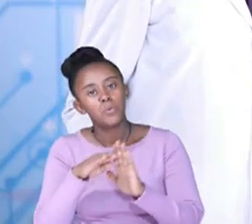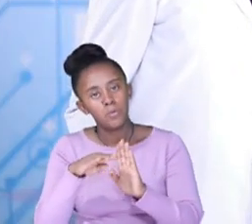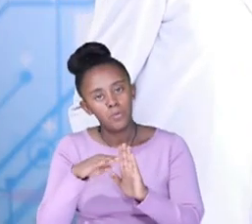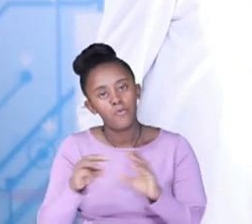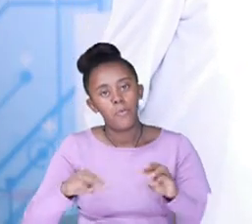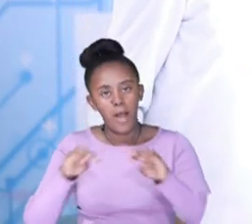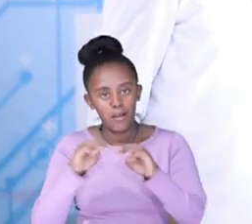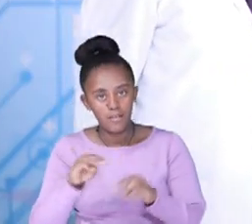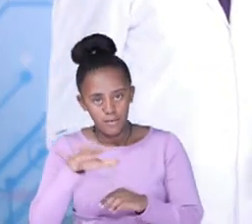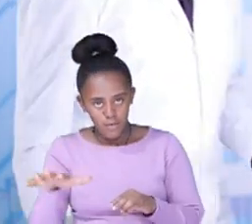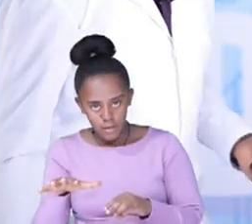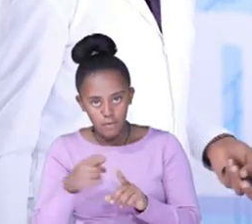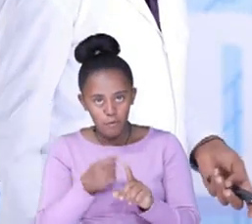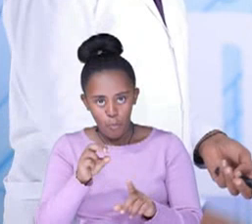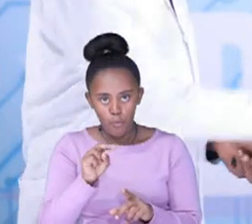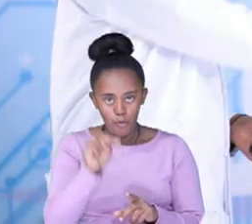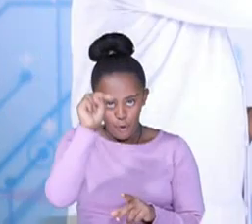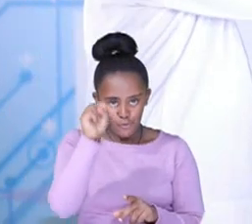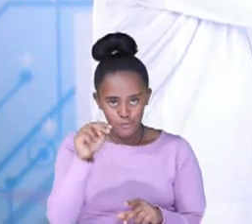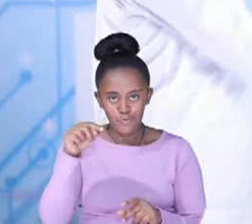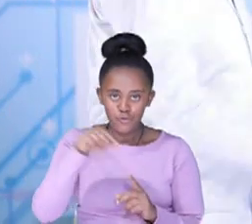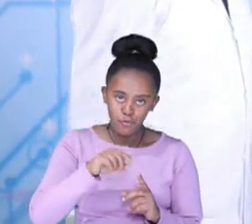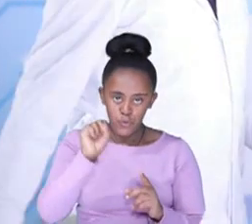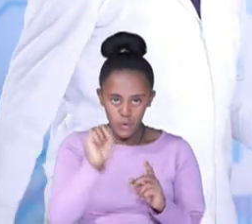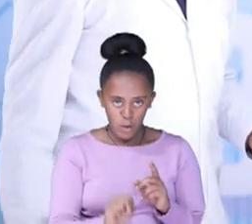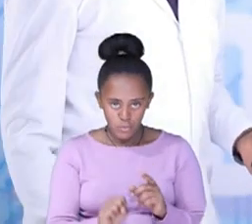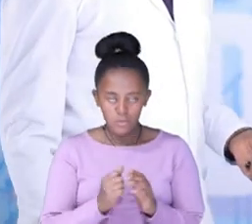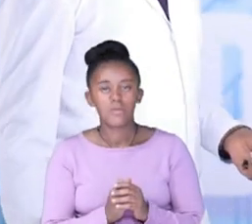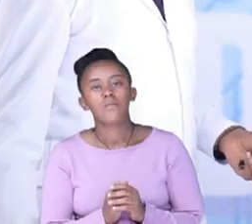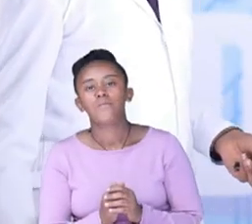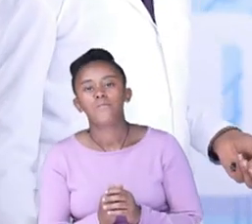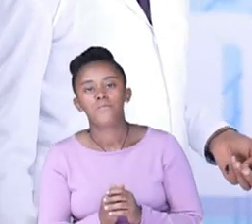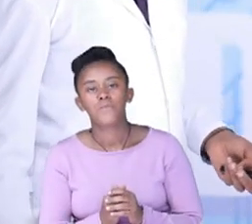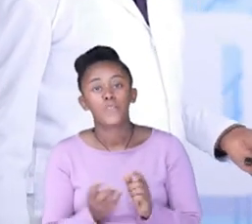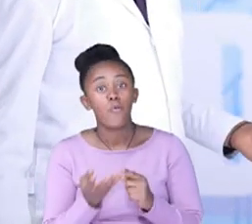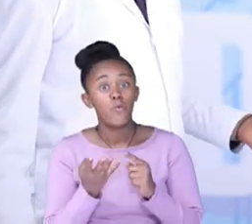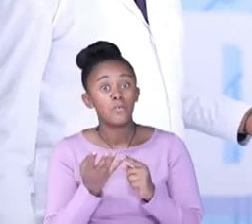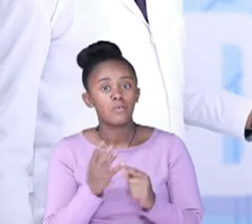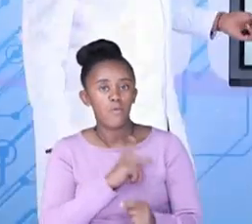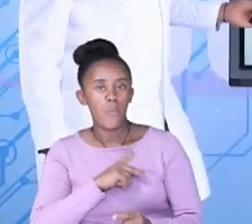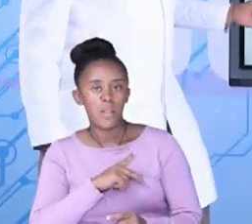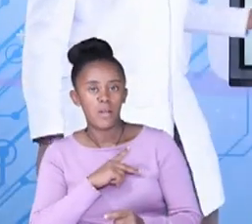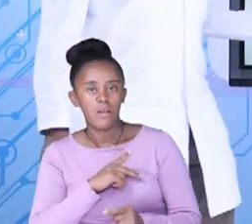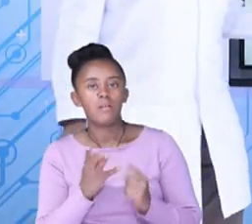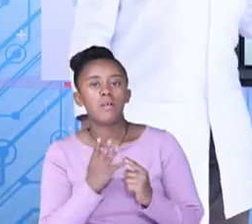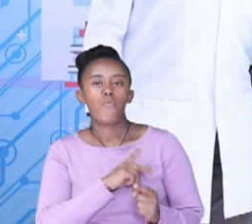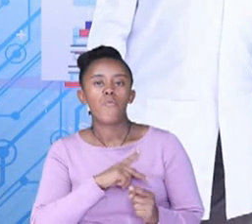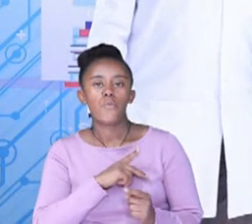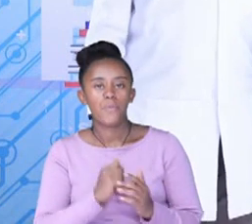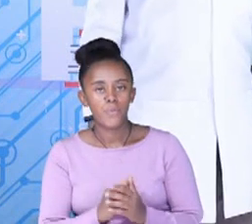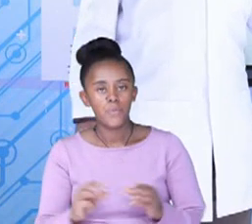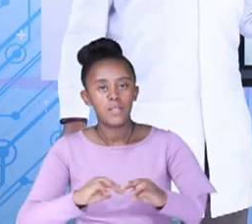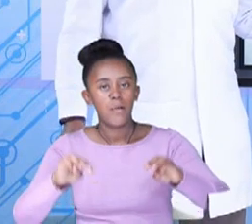for magnetic field, they run from north and run into south. The fourth property is the